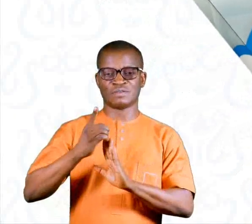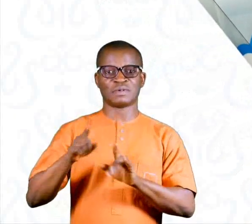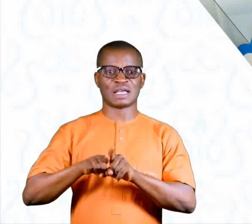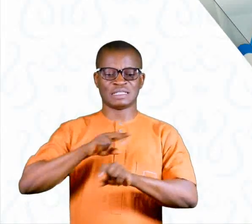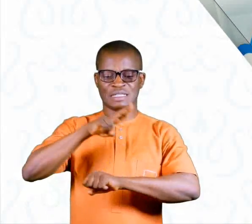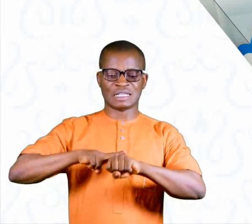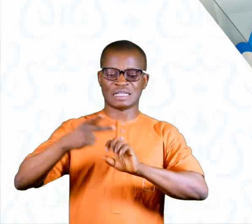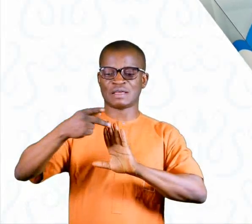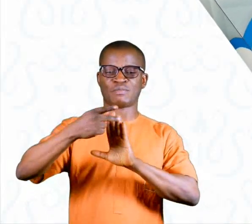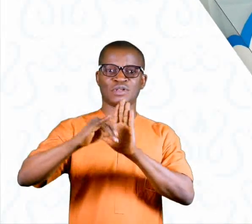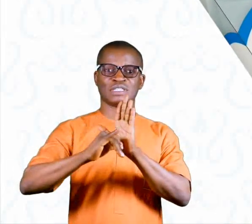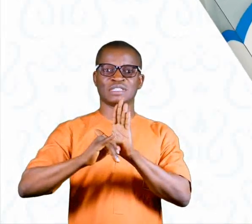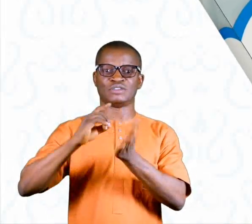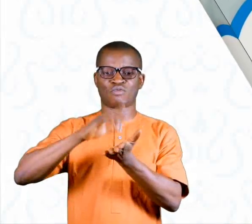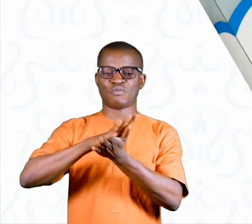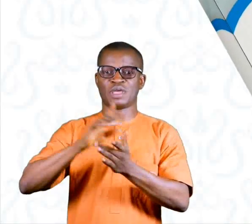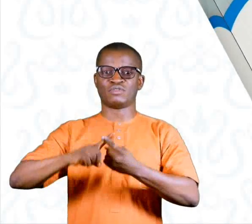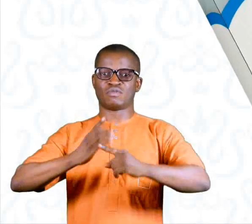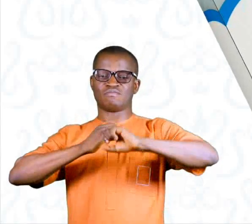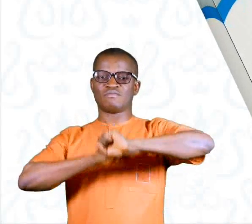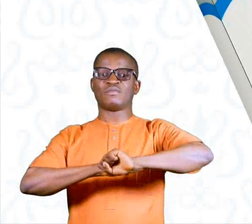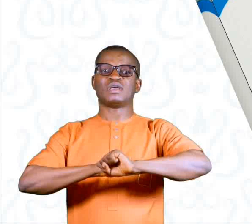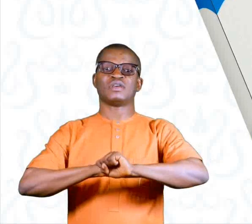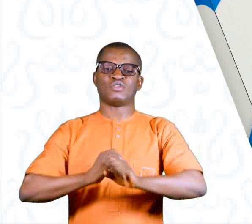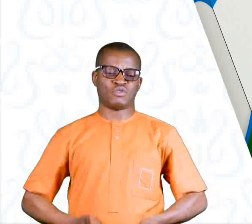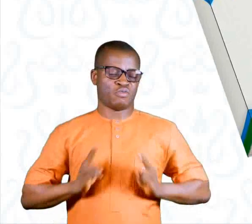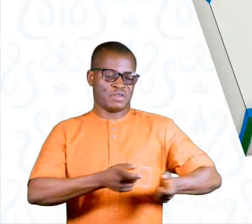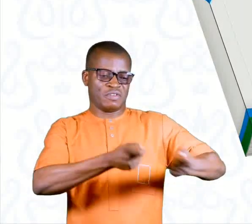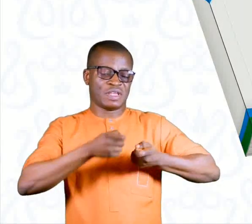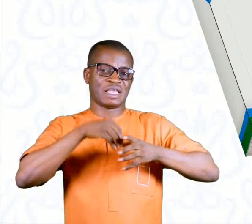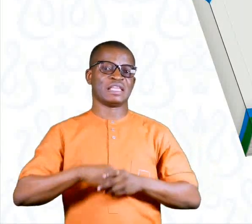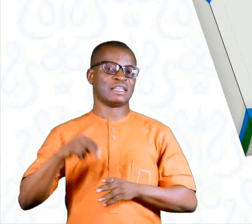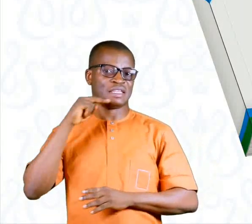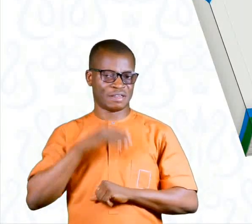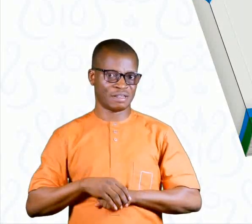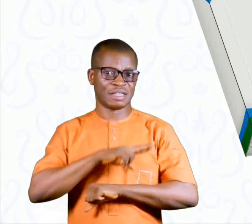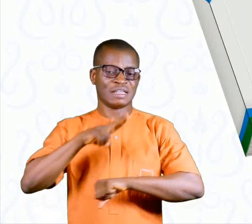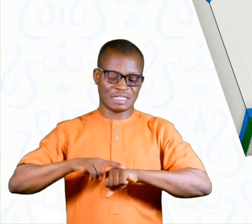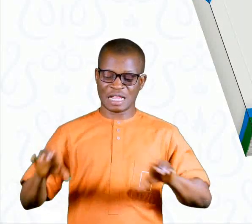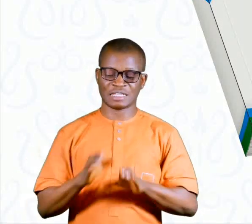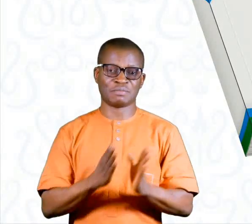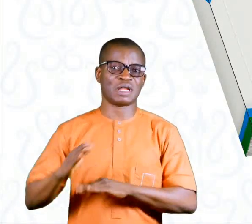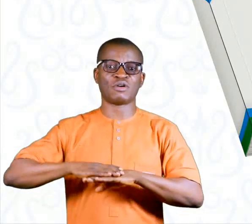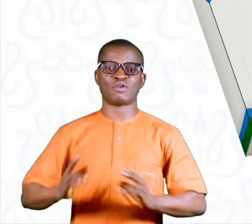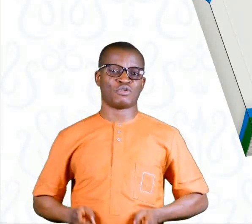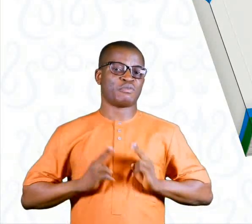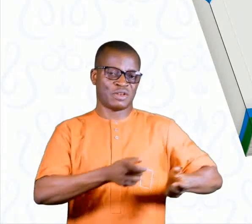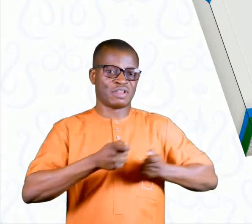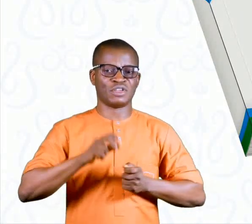Developed as a national policy document for combating human trafficking in Nigeria, the National Action Plan on Human